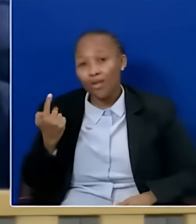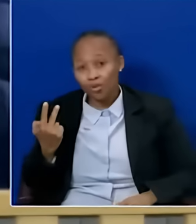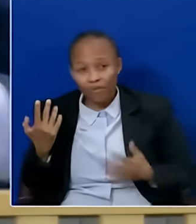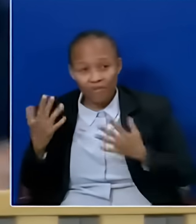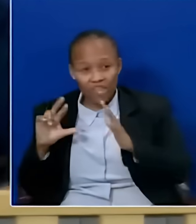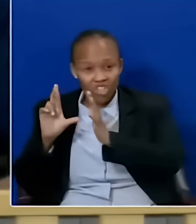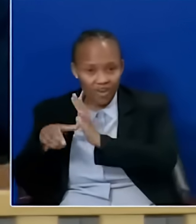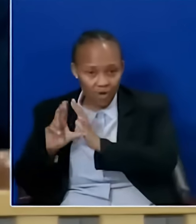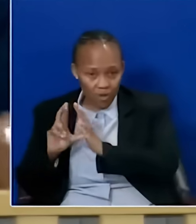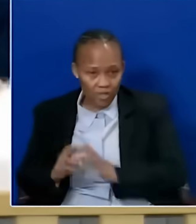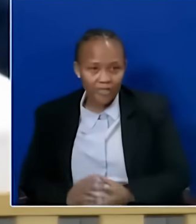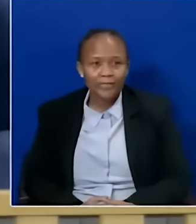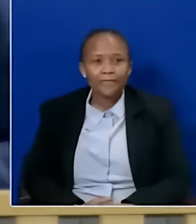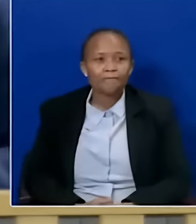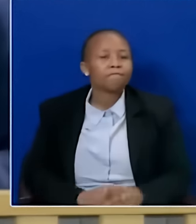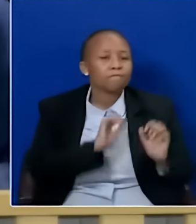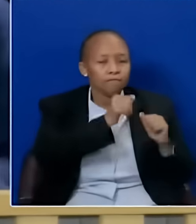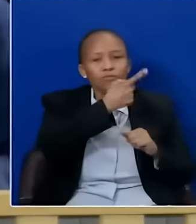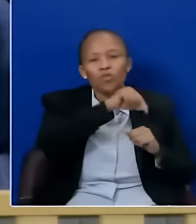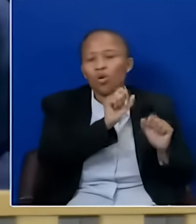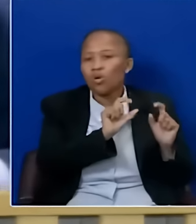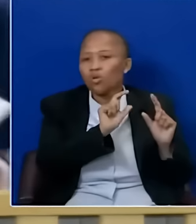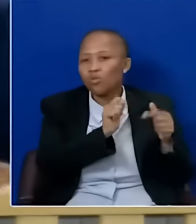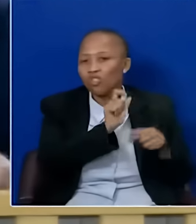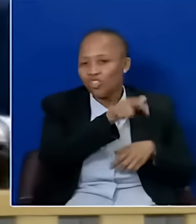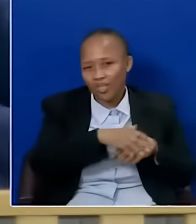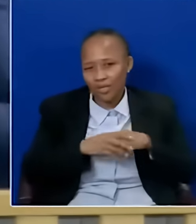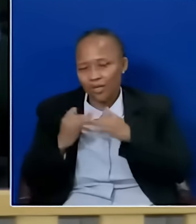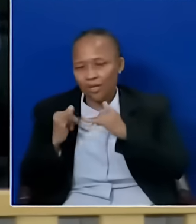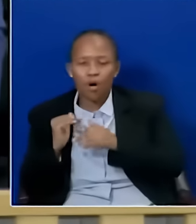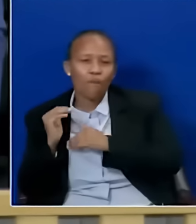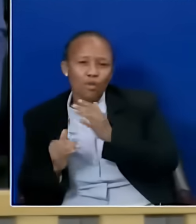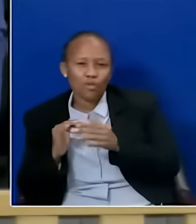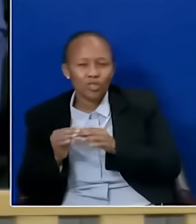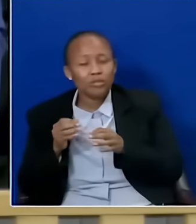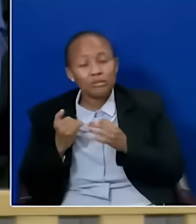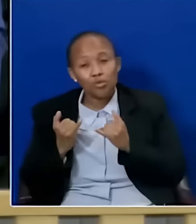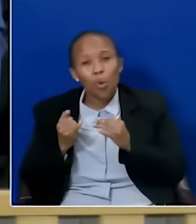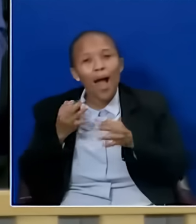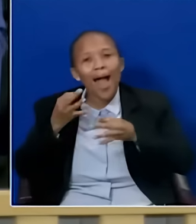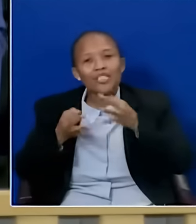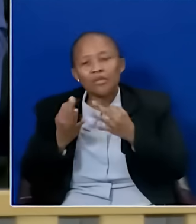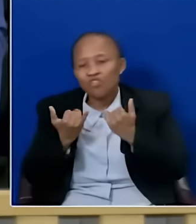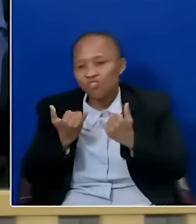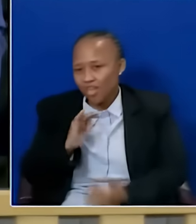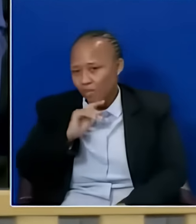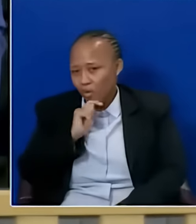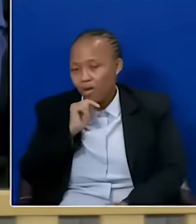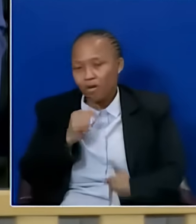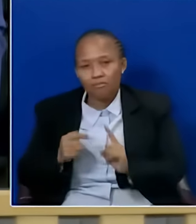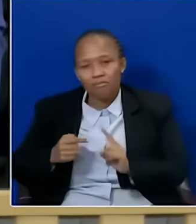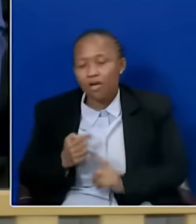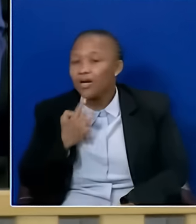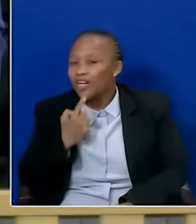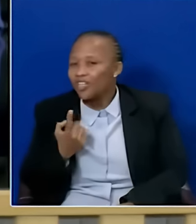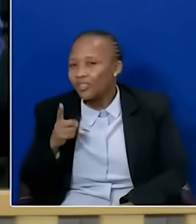That is correct, Commissioner. In terms of the process you described this morning, you said these statements or affidavits would